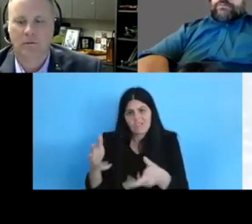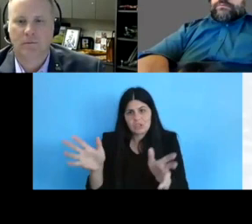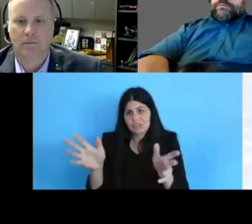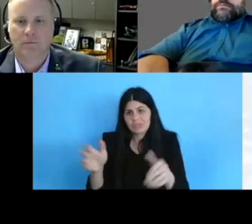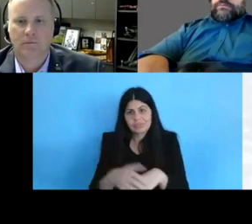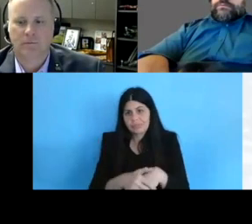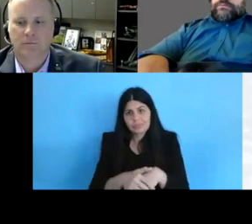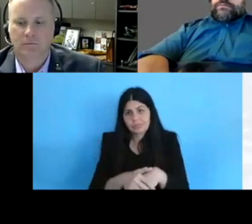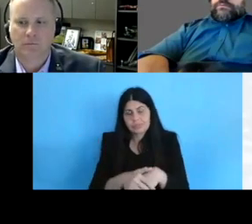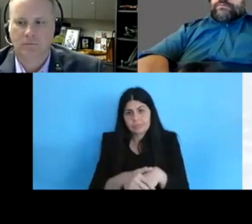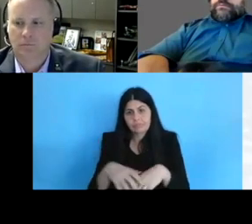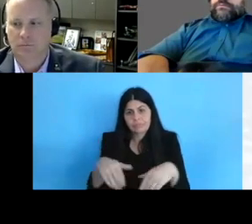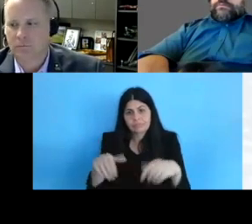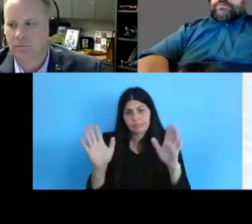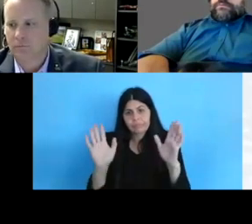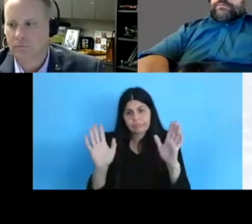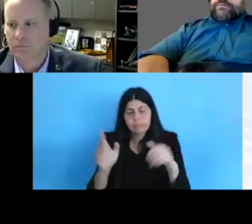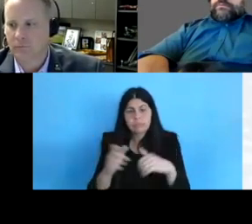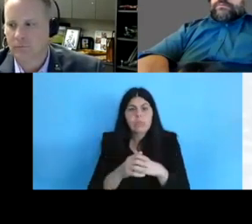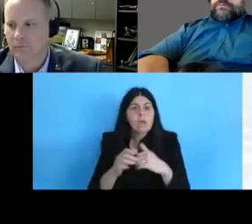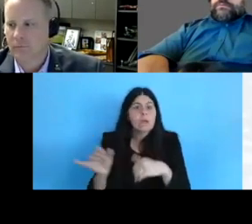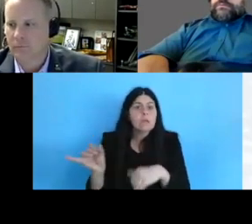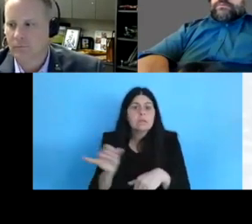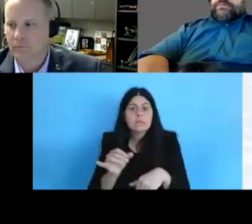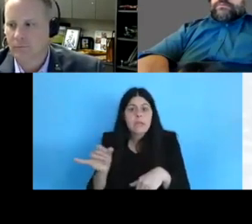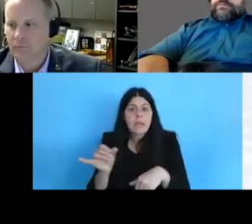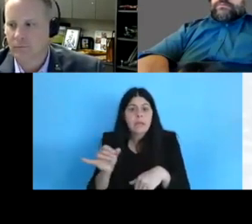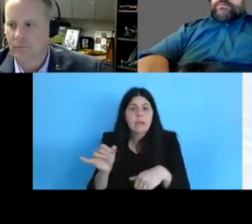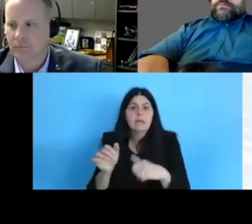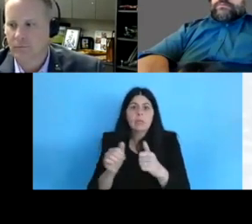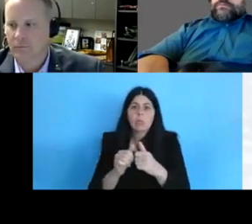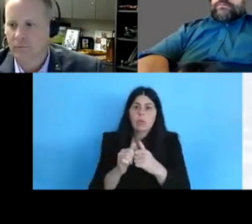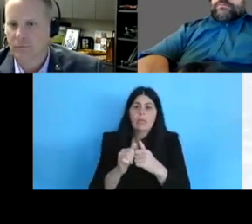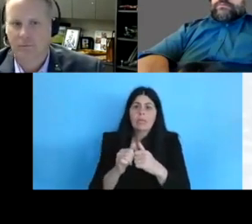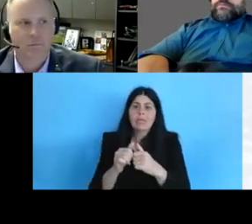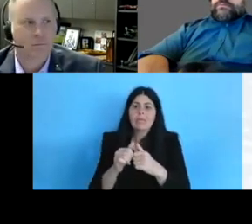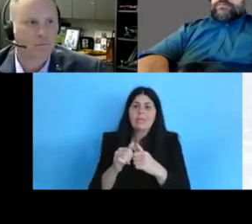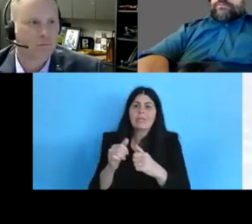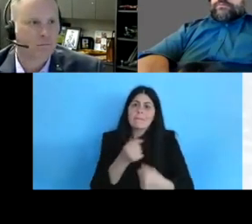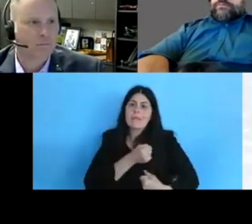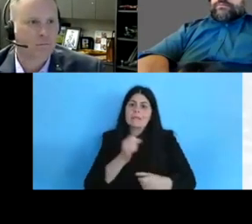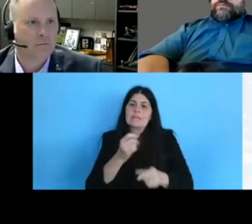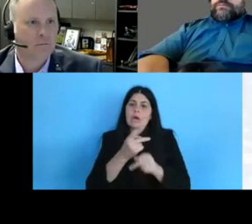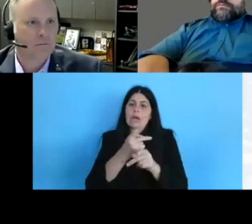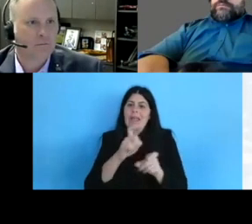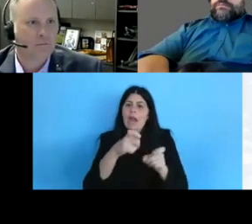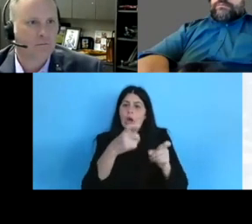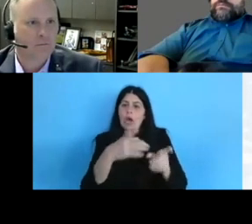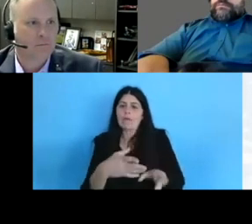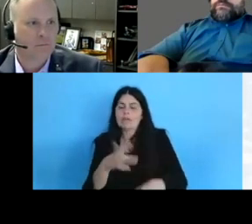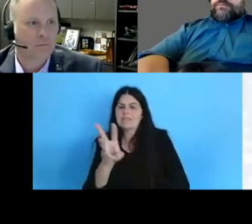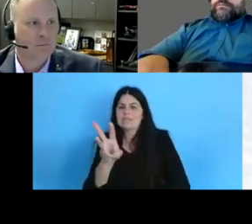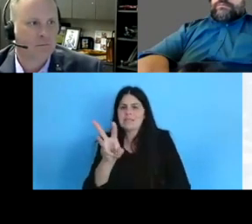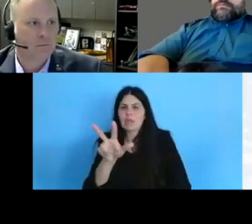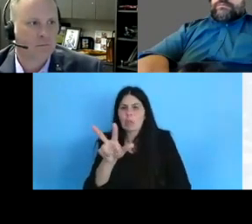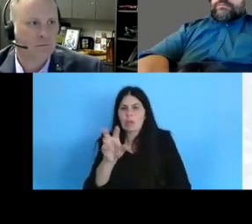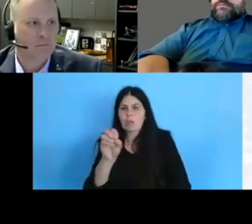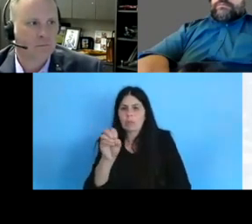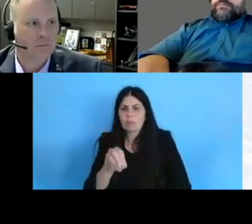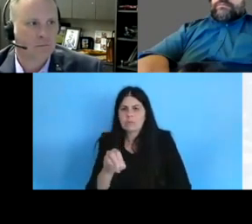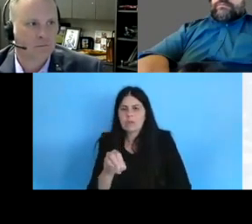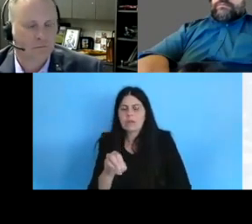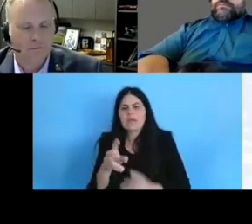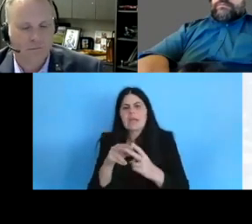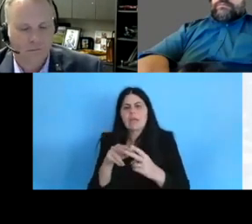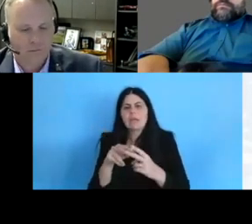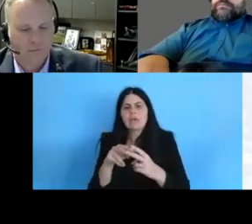And the same with the military caregivers. 63% of them have cut down or stopped